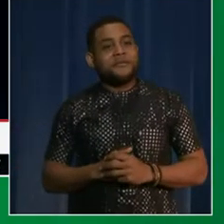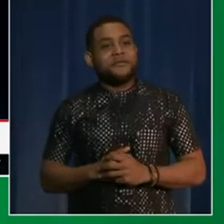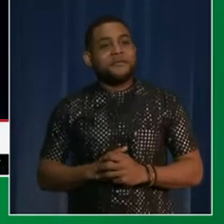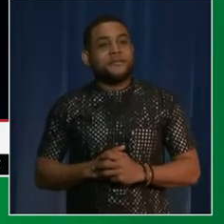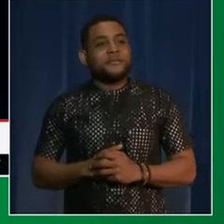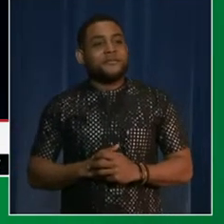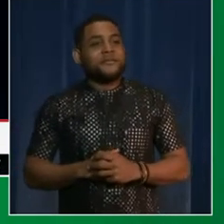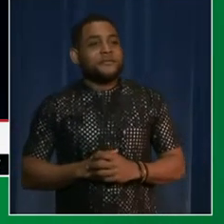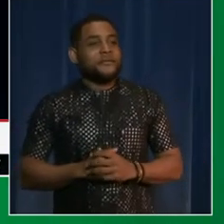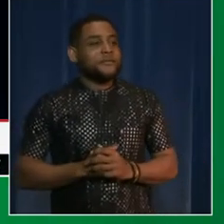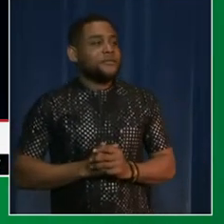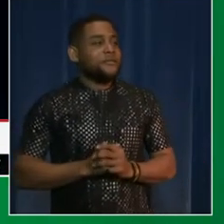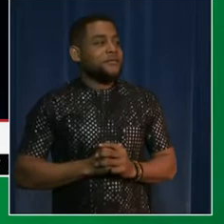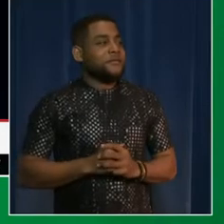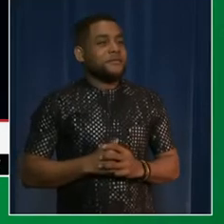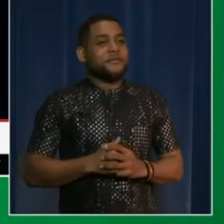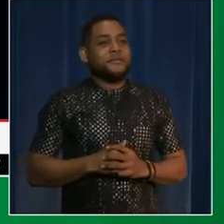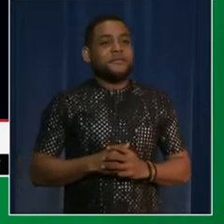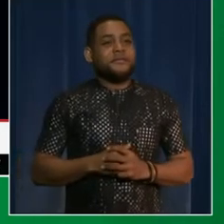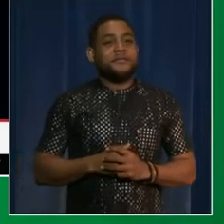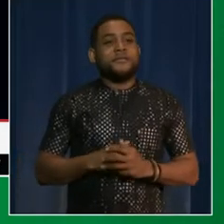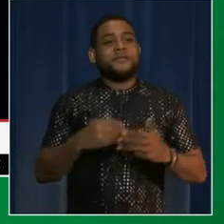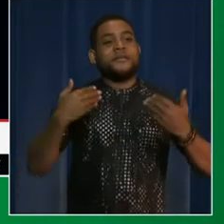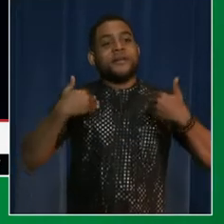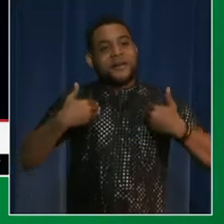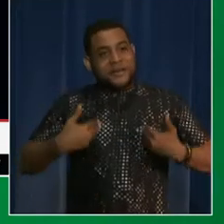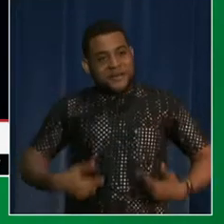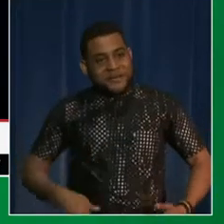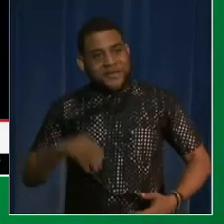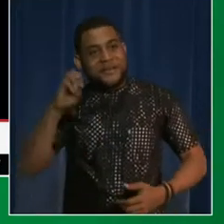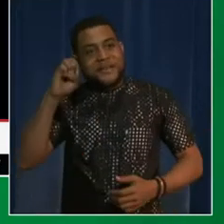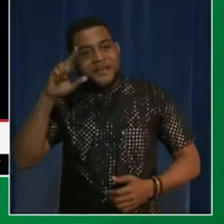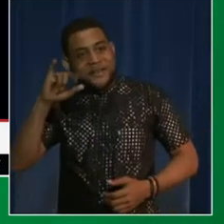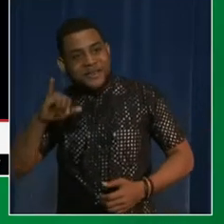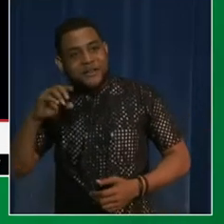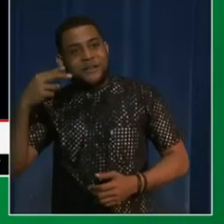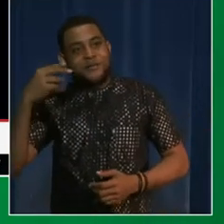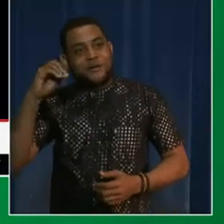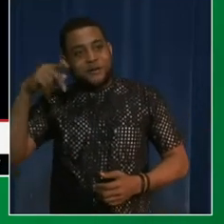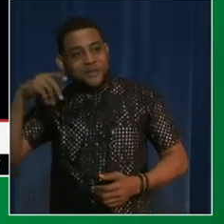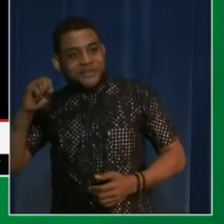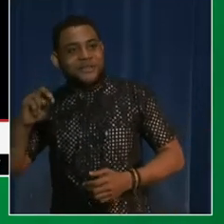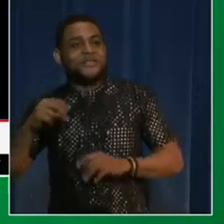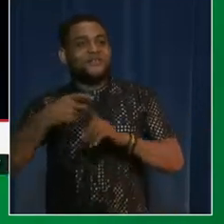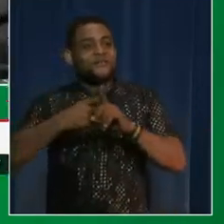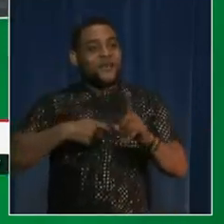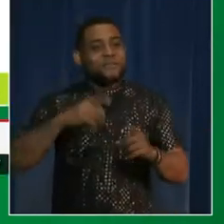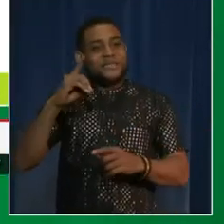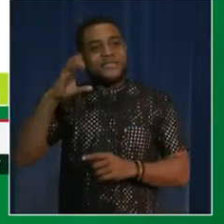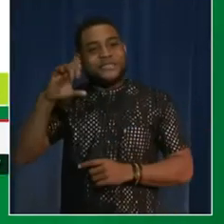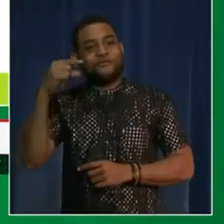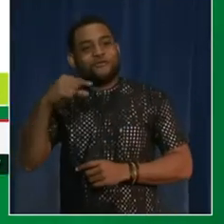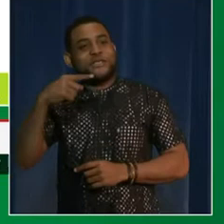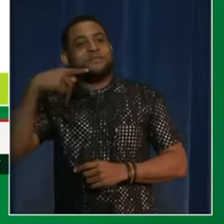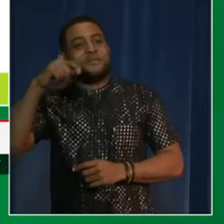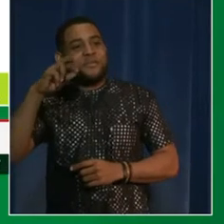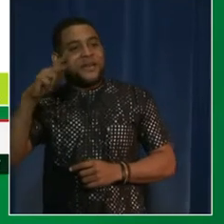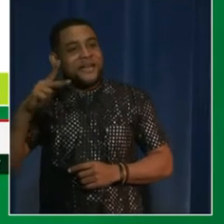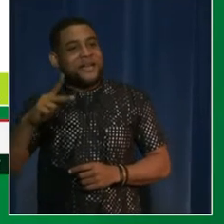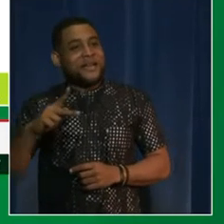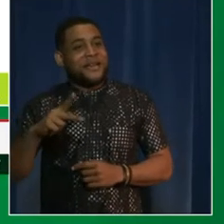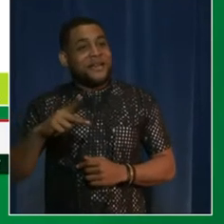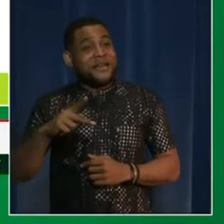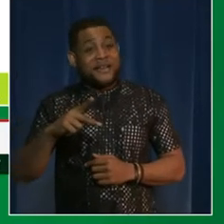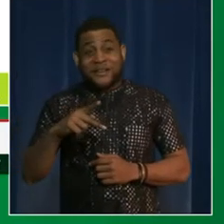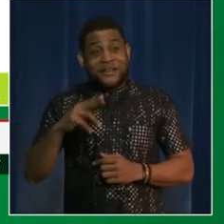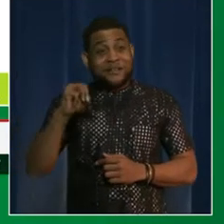Thank you. I'm Eli Hobson, CEO of the DC Green Bank, and March Madness is a really special time for me, so I really want to thank